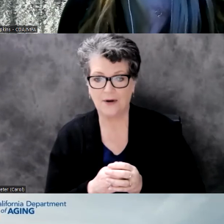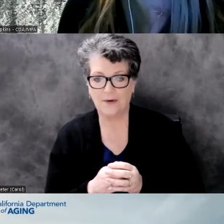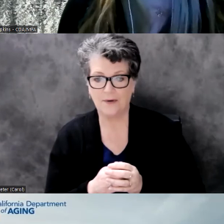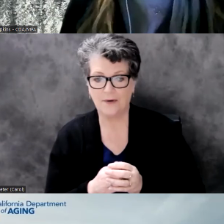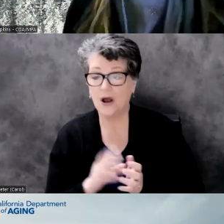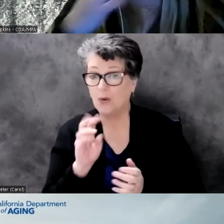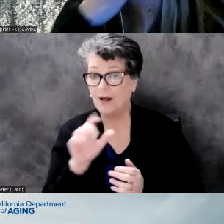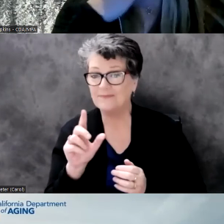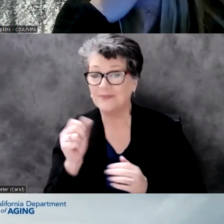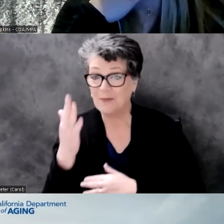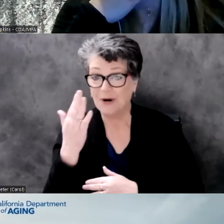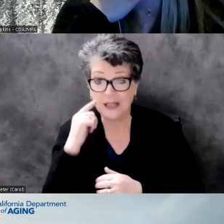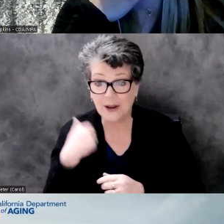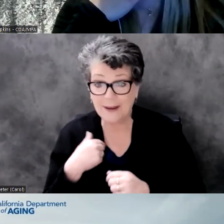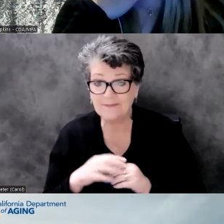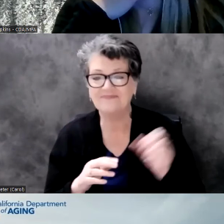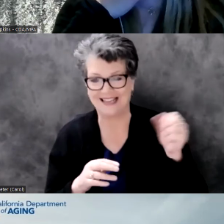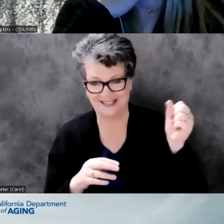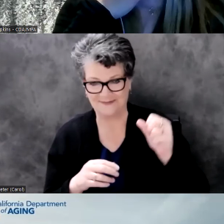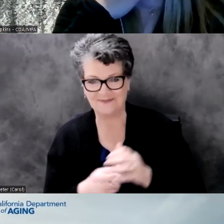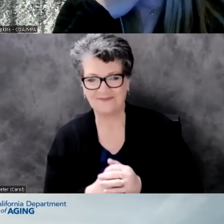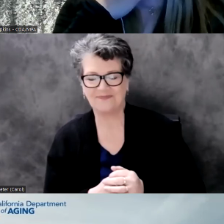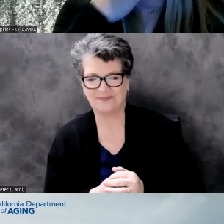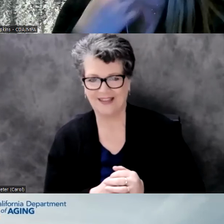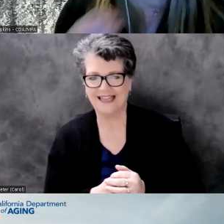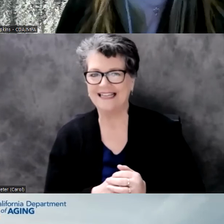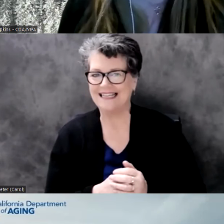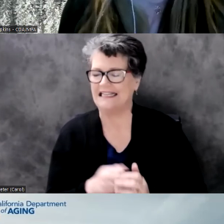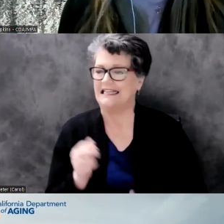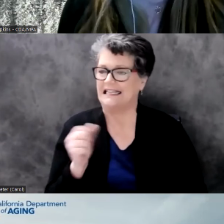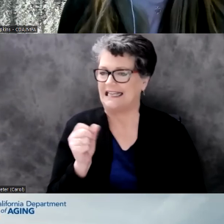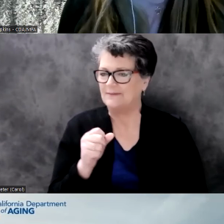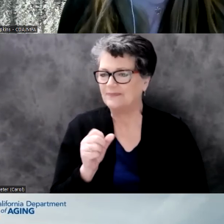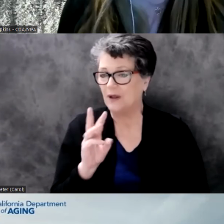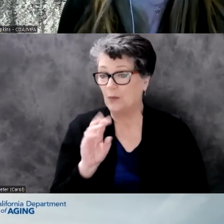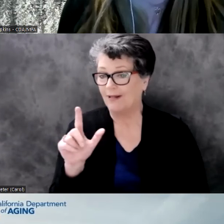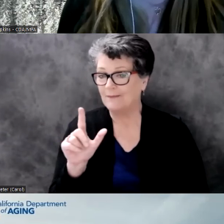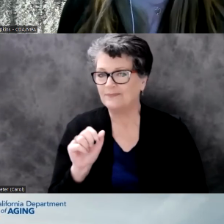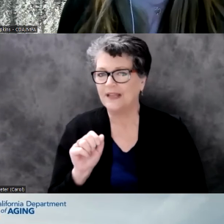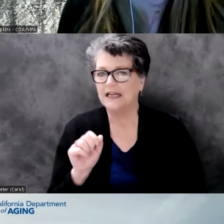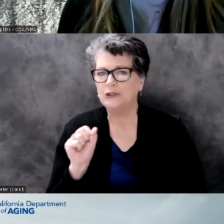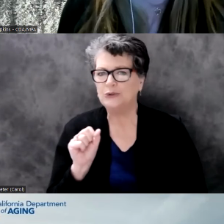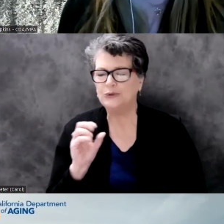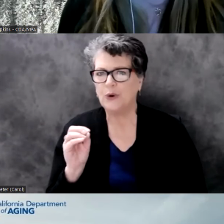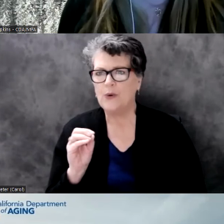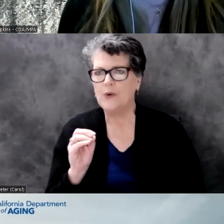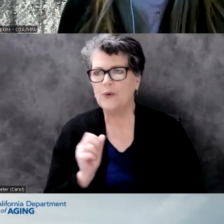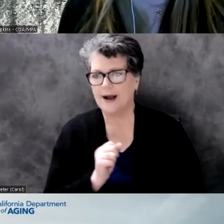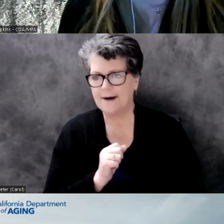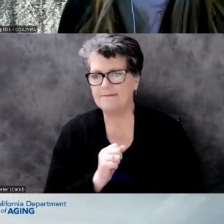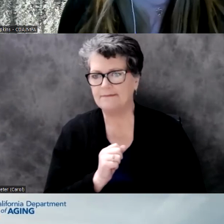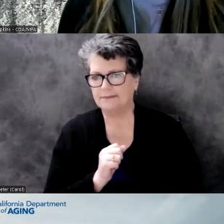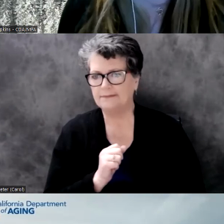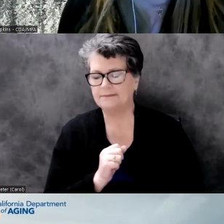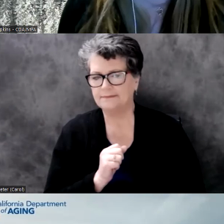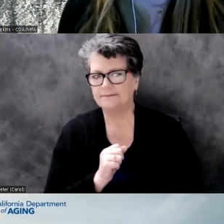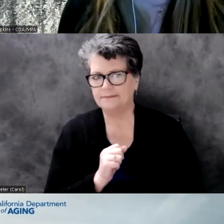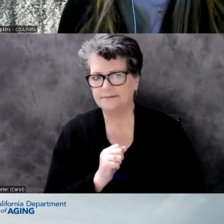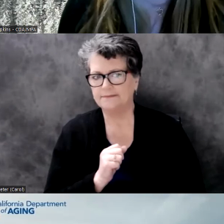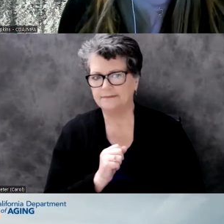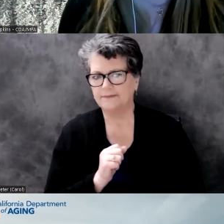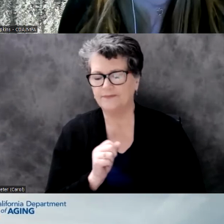Good morning. Can you hear me? Yes. Yeah. So I think that